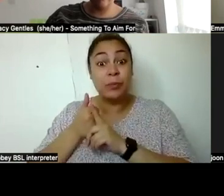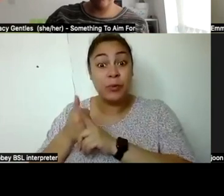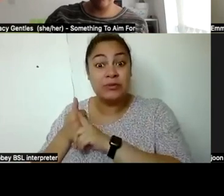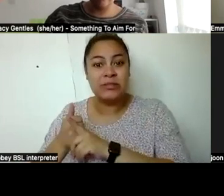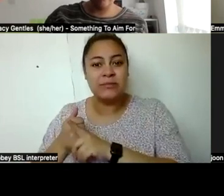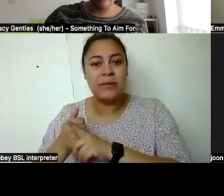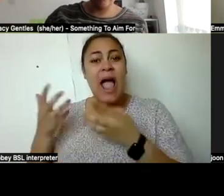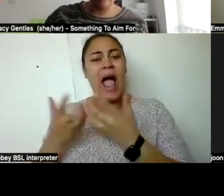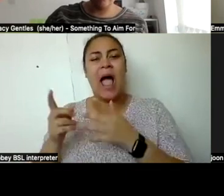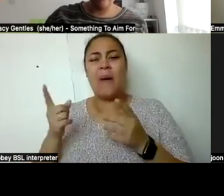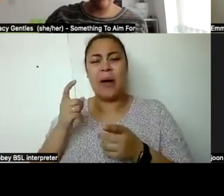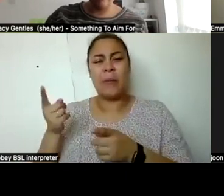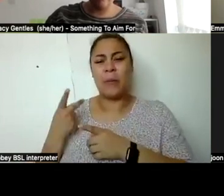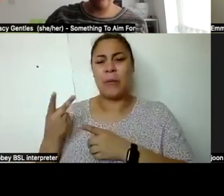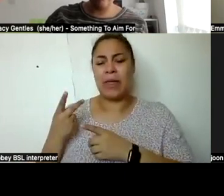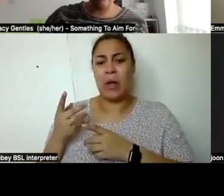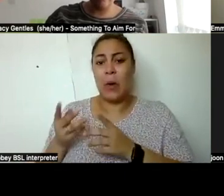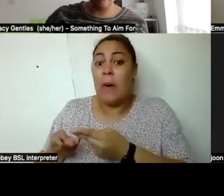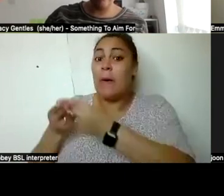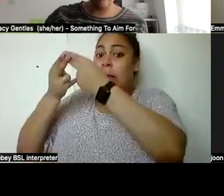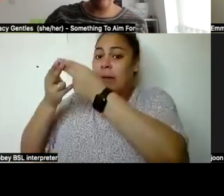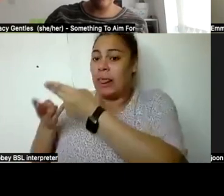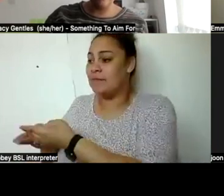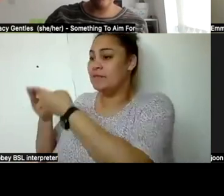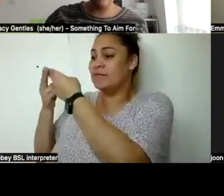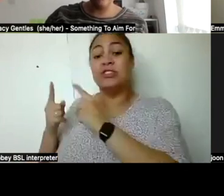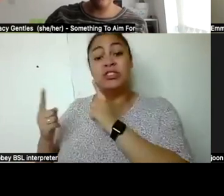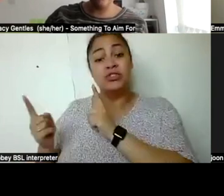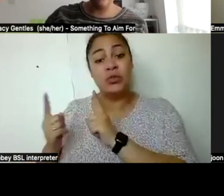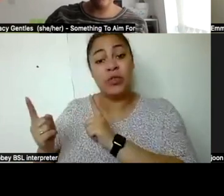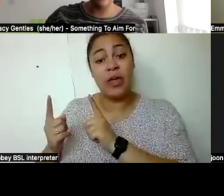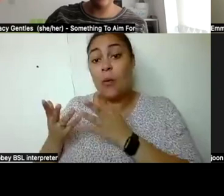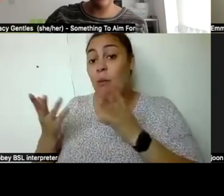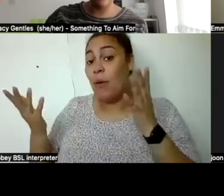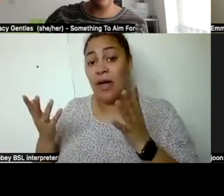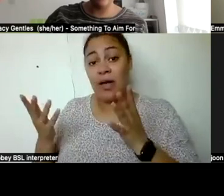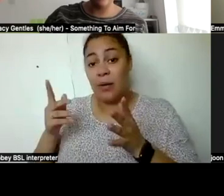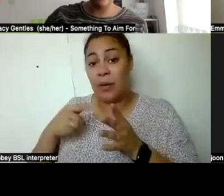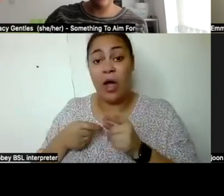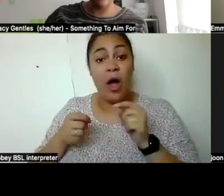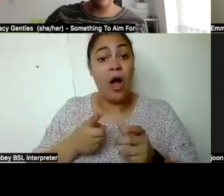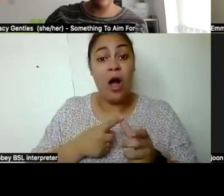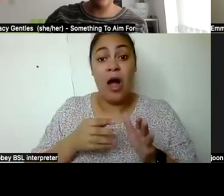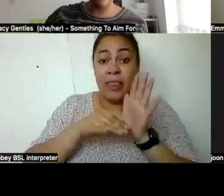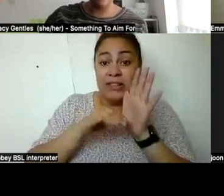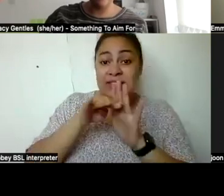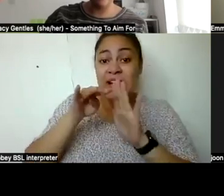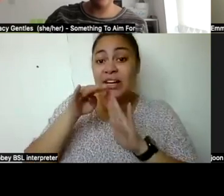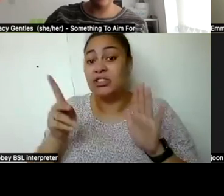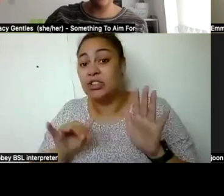is how can we uplift one another wherever we are, and to really recognize each